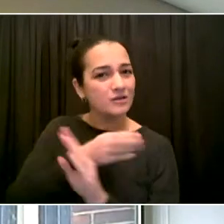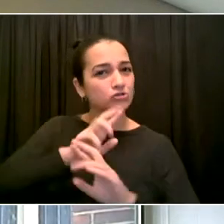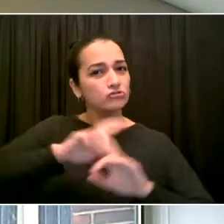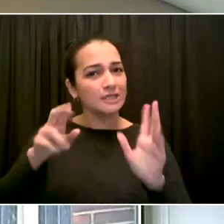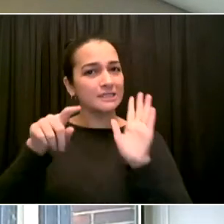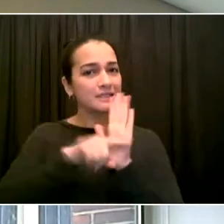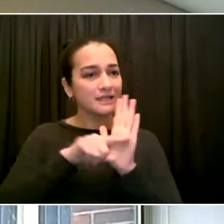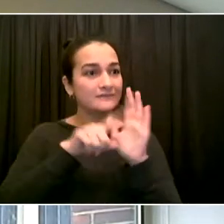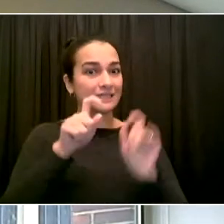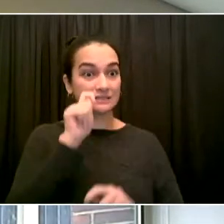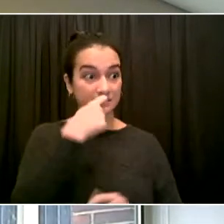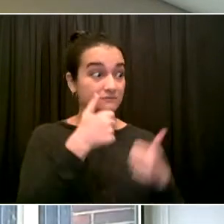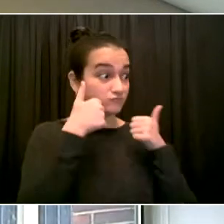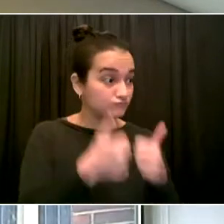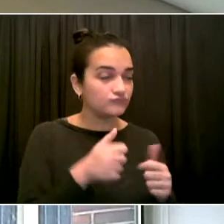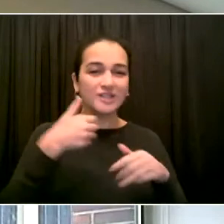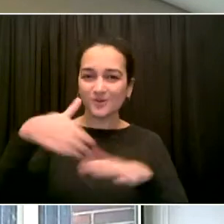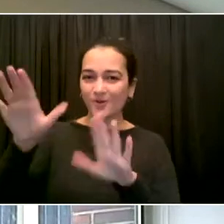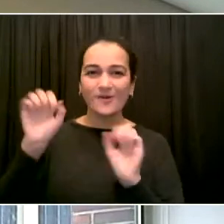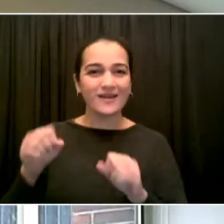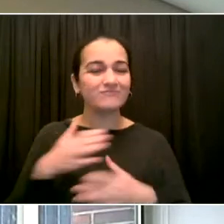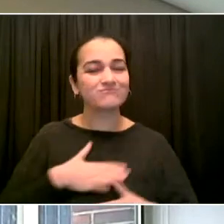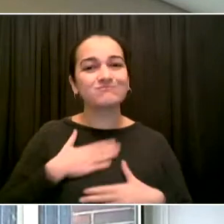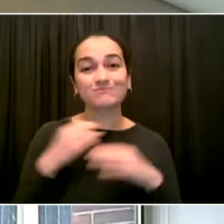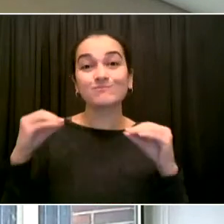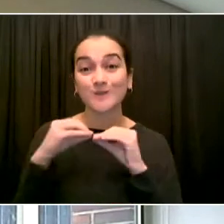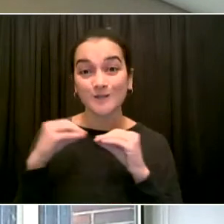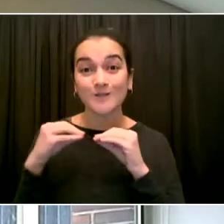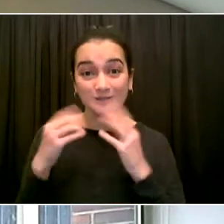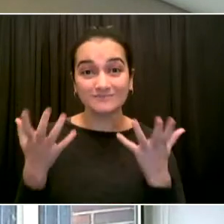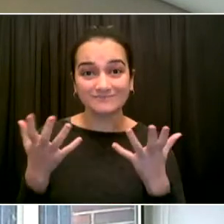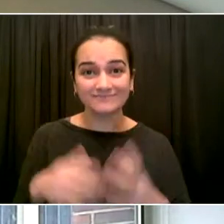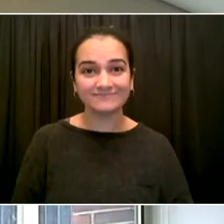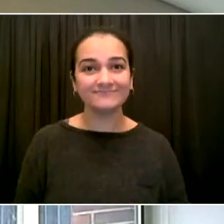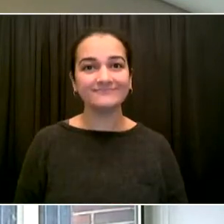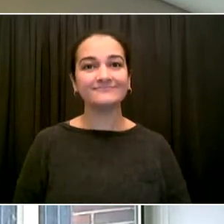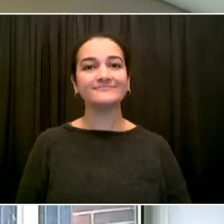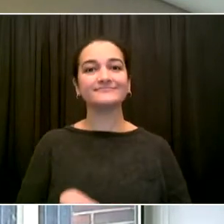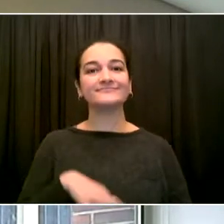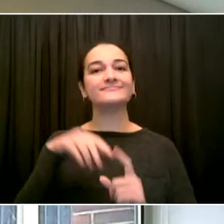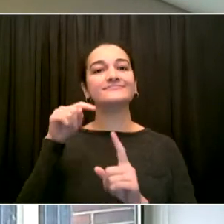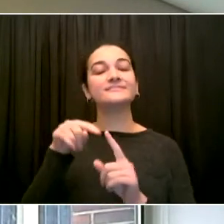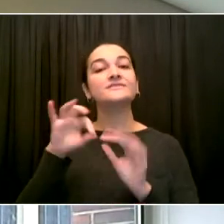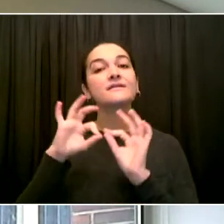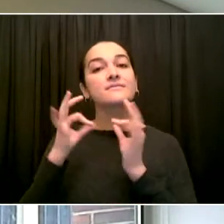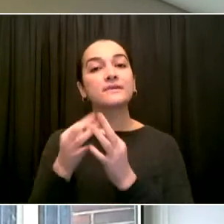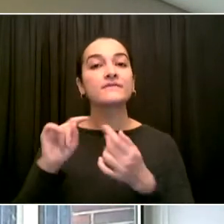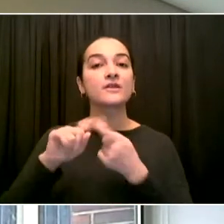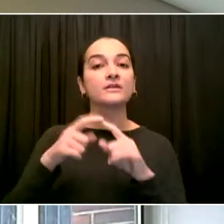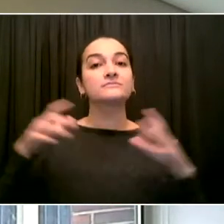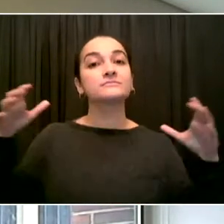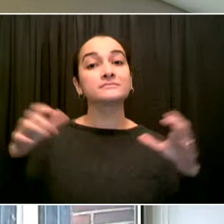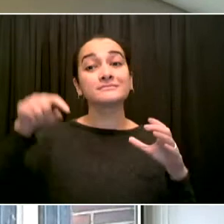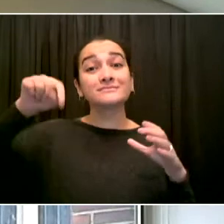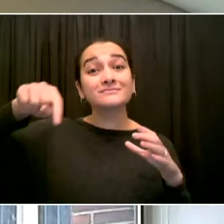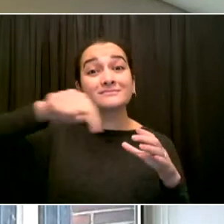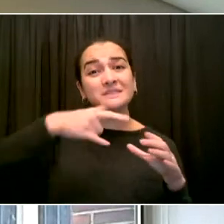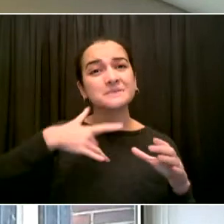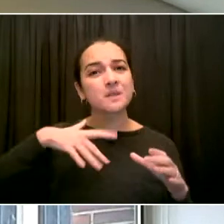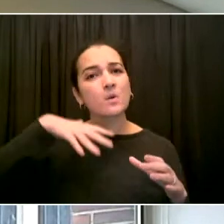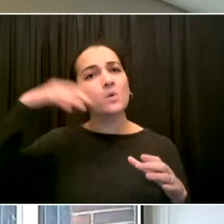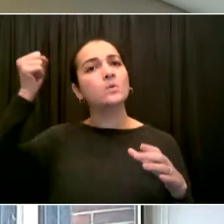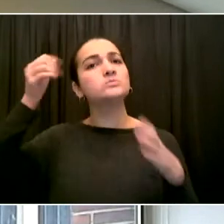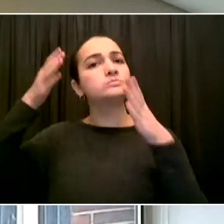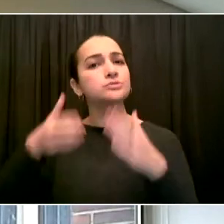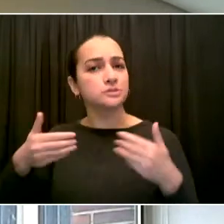especially if you're going to see family members that could get very sick from COVID. Second, before you travel, get tested. And